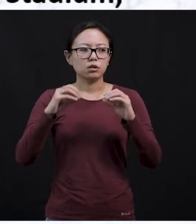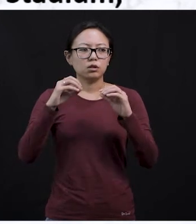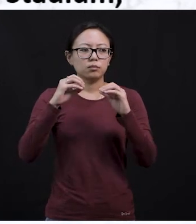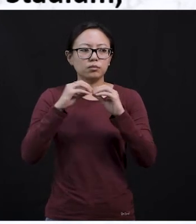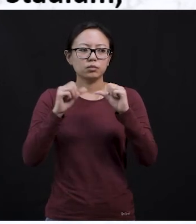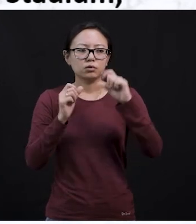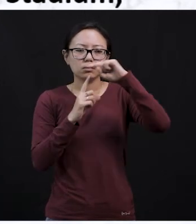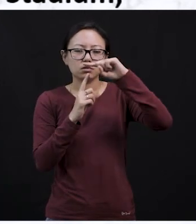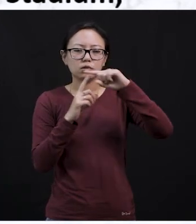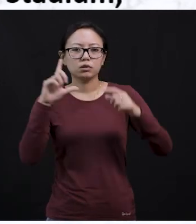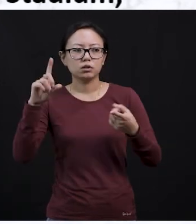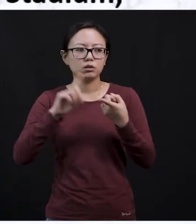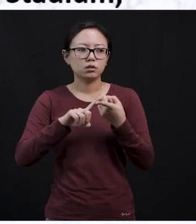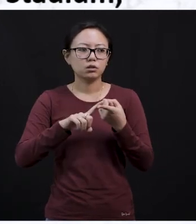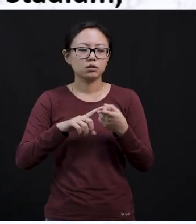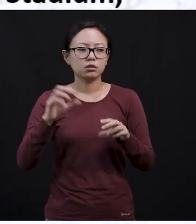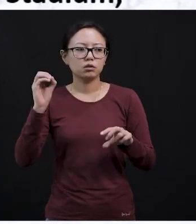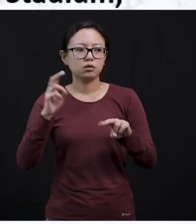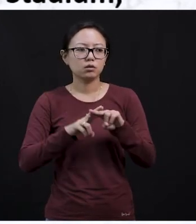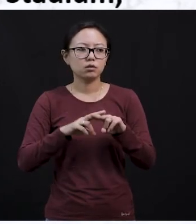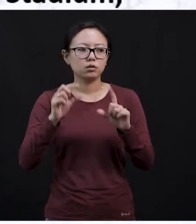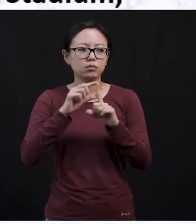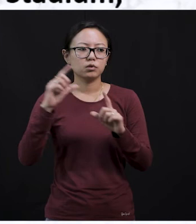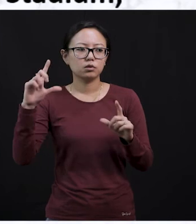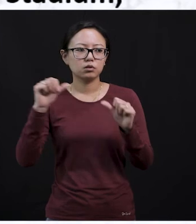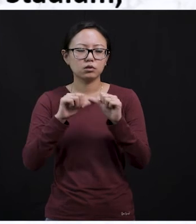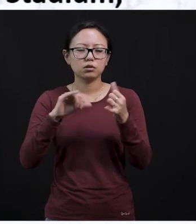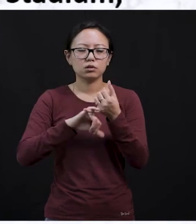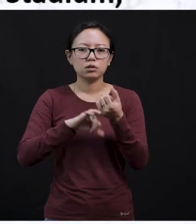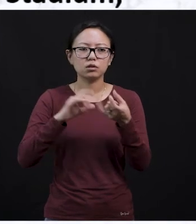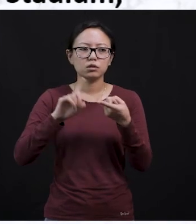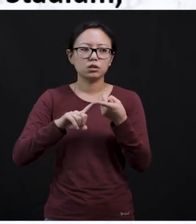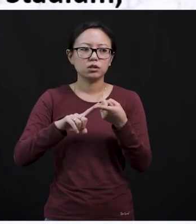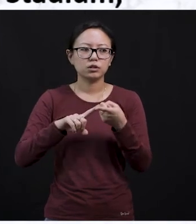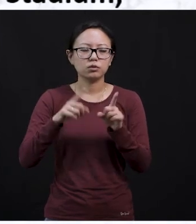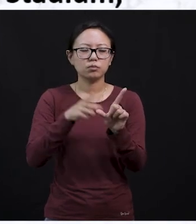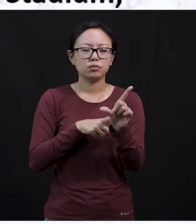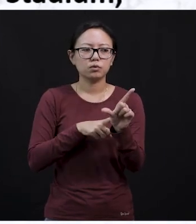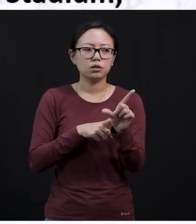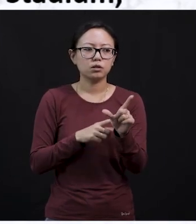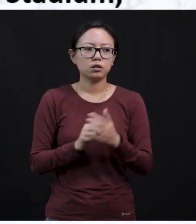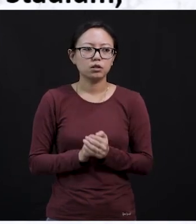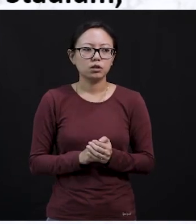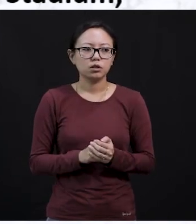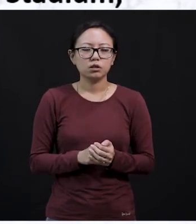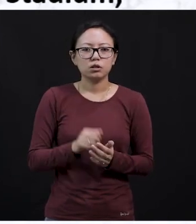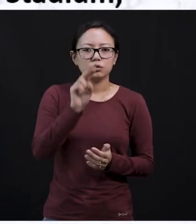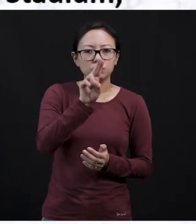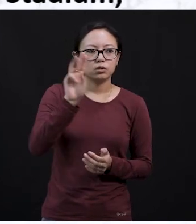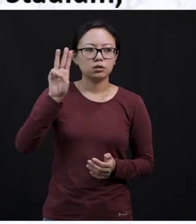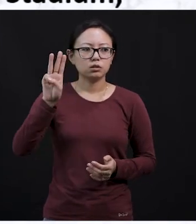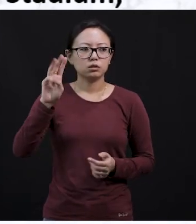of nearly 200 years of British rule over India. So Battle of Plassey is famous, where you